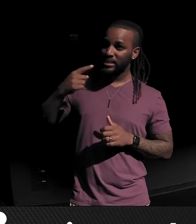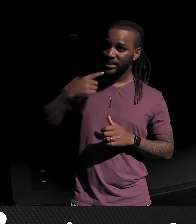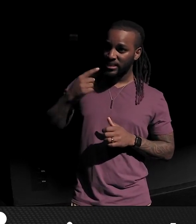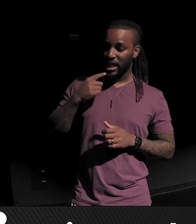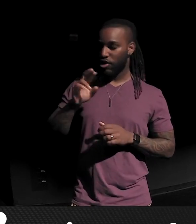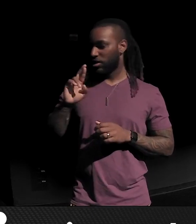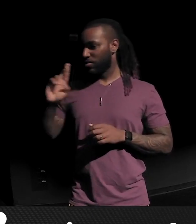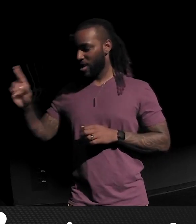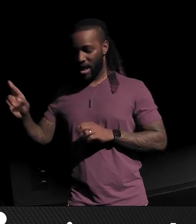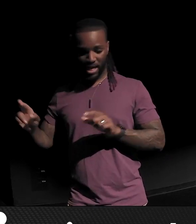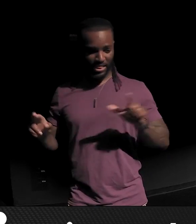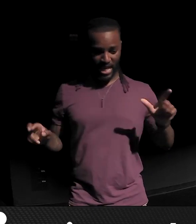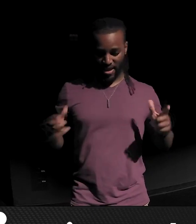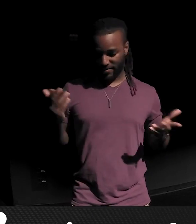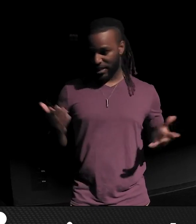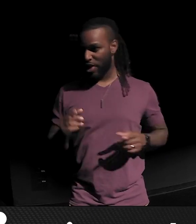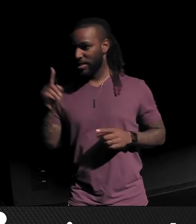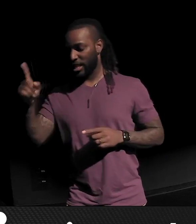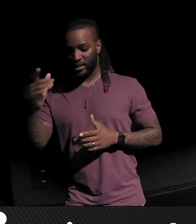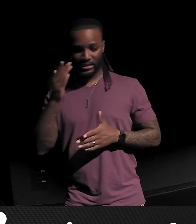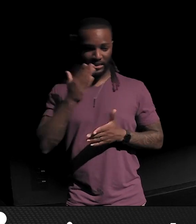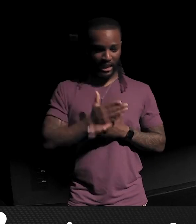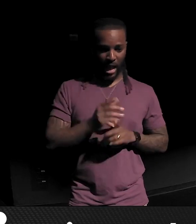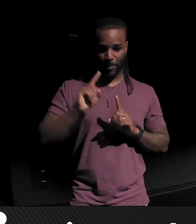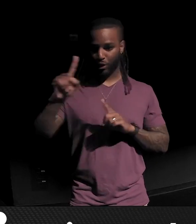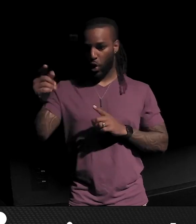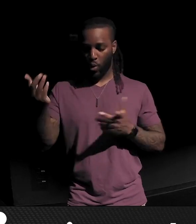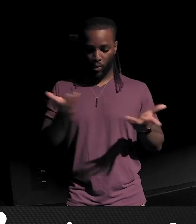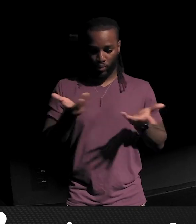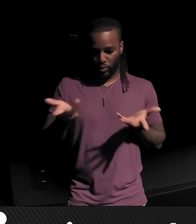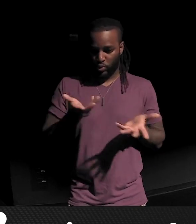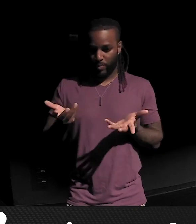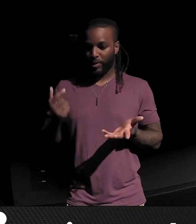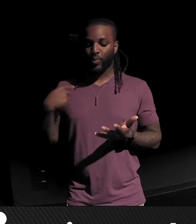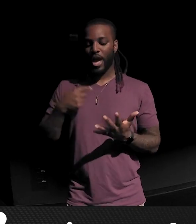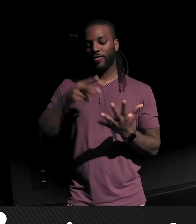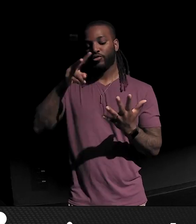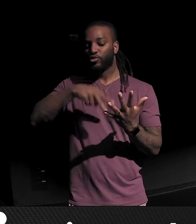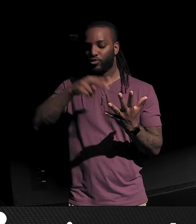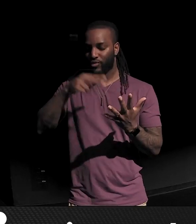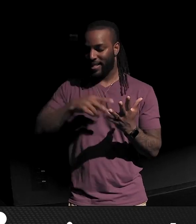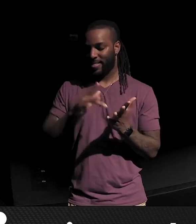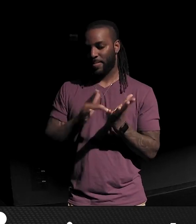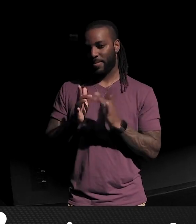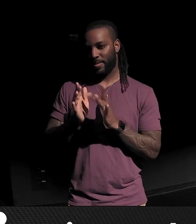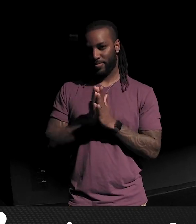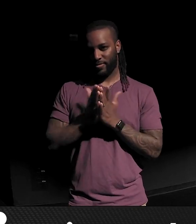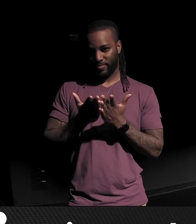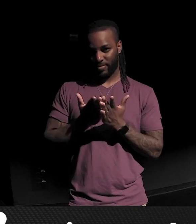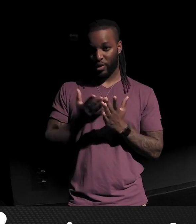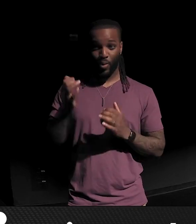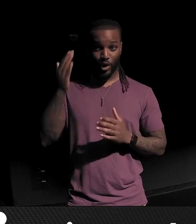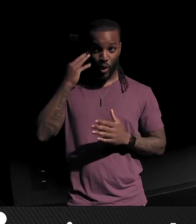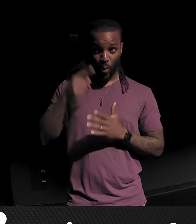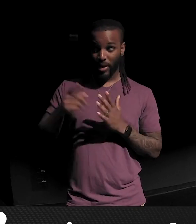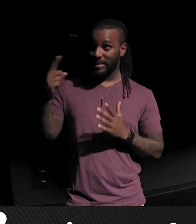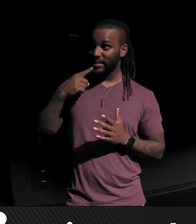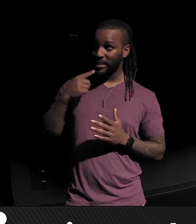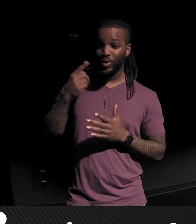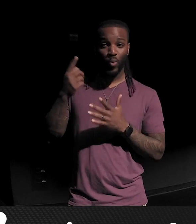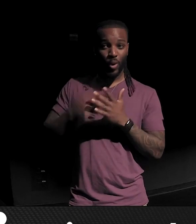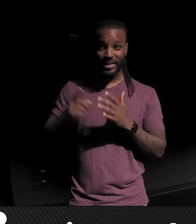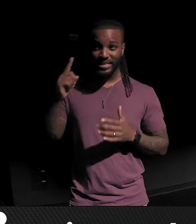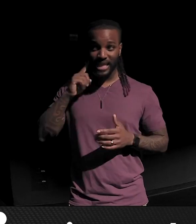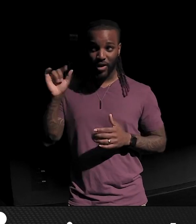there, stop or go? We hear his voice because we read it in the word. We want to know what he says, what he sounds like. This is what he